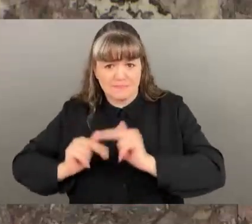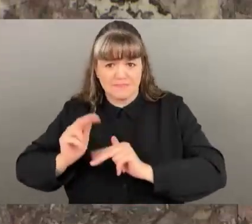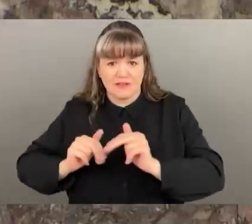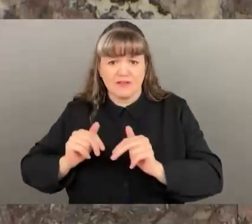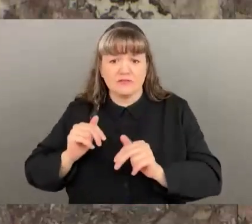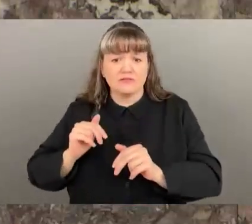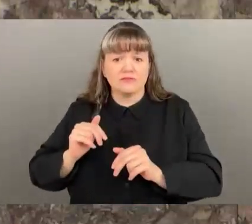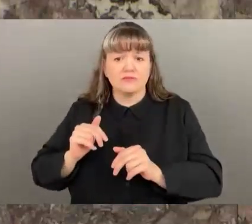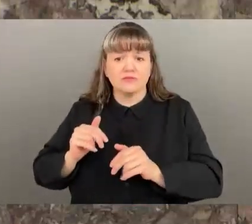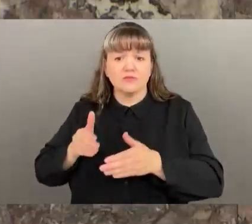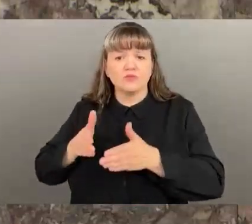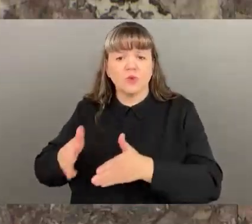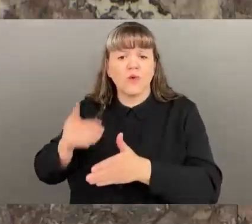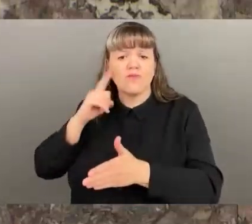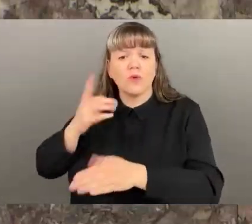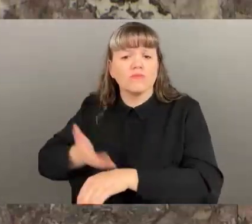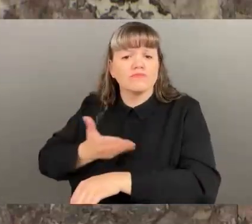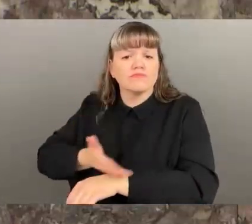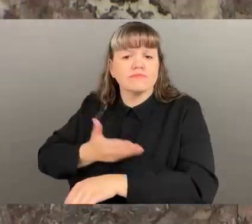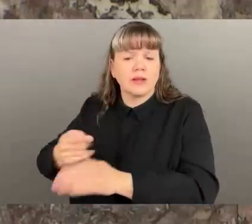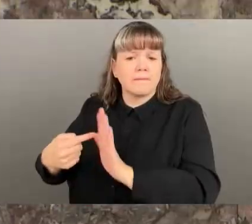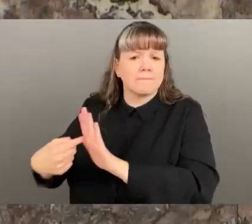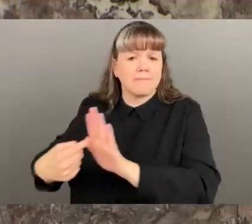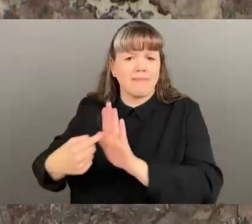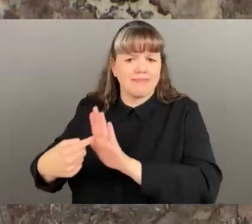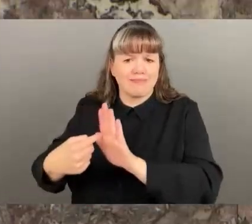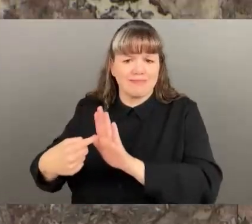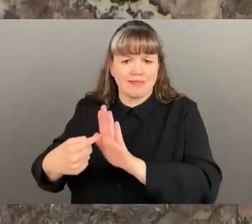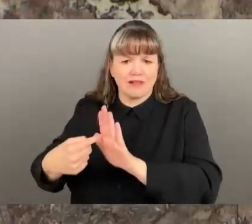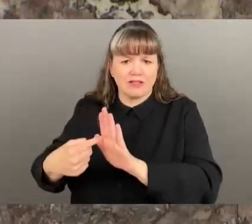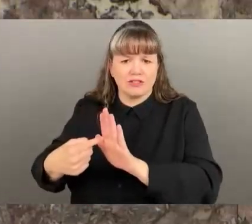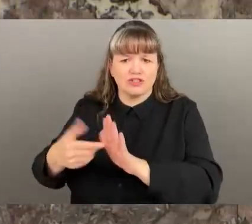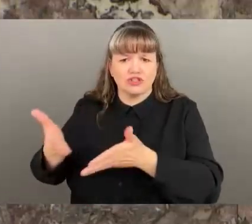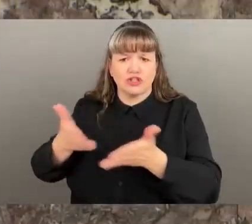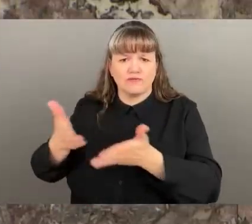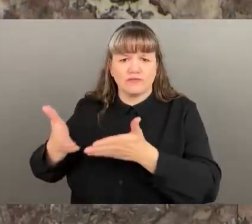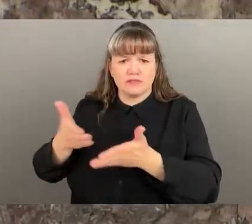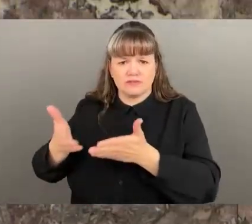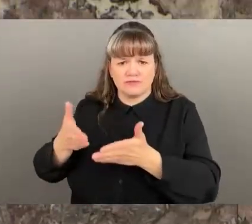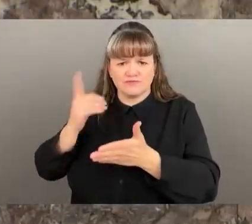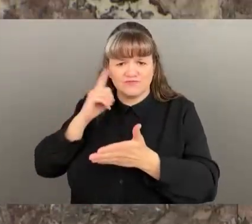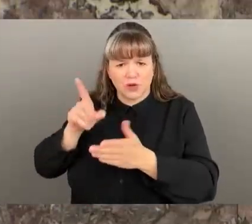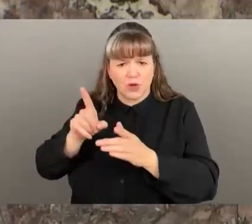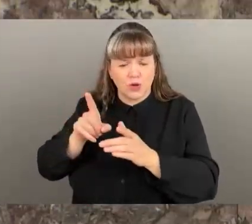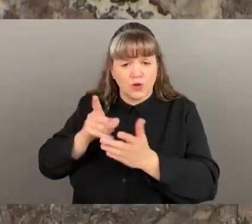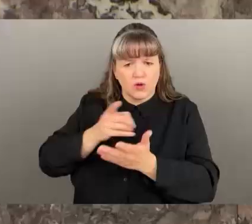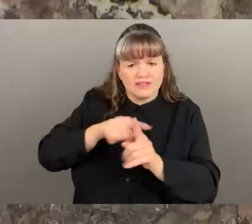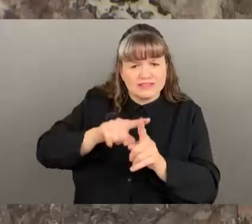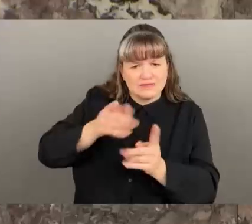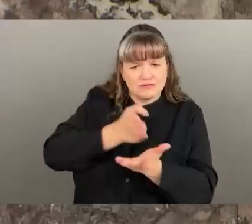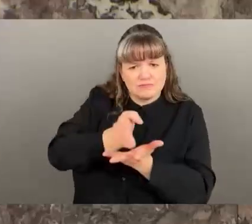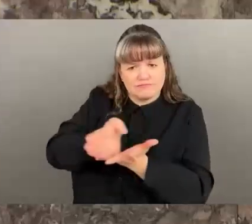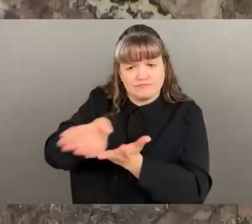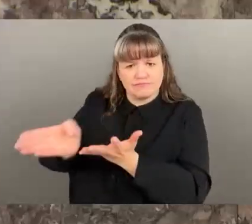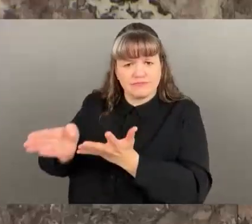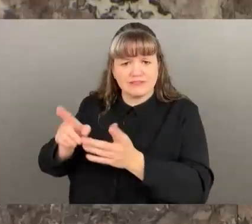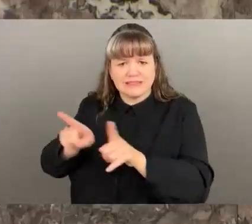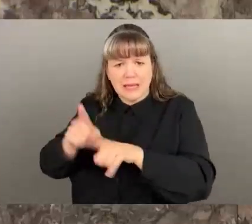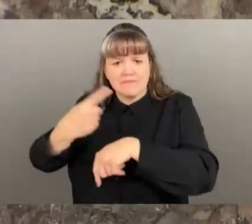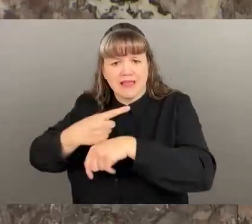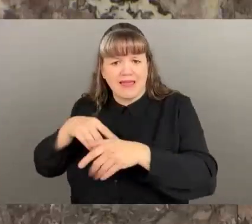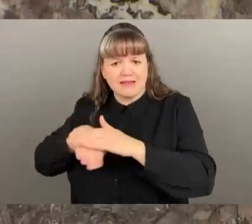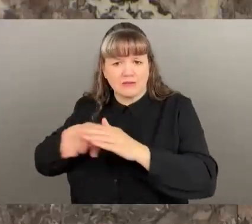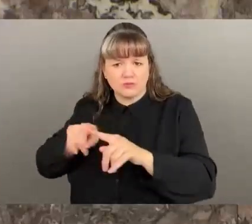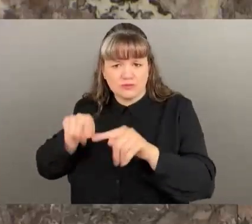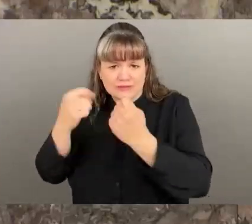of services for people with same-day access to a team that will triage and help a person access